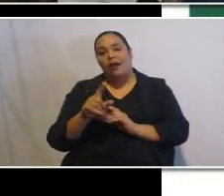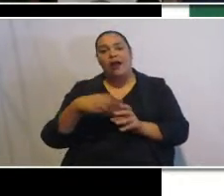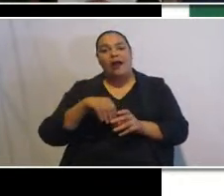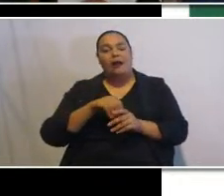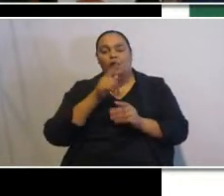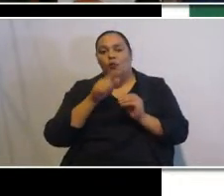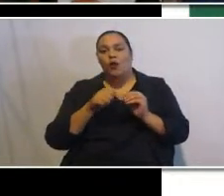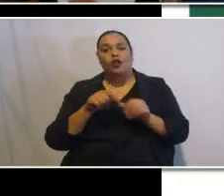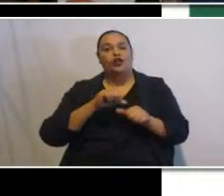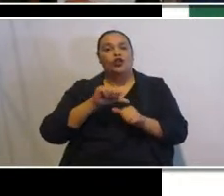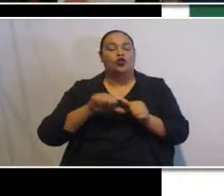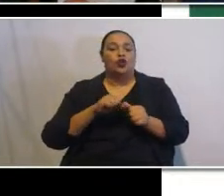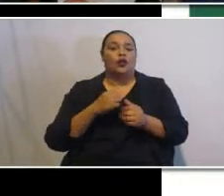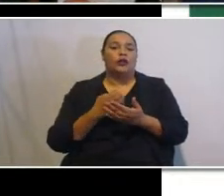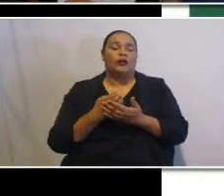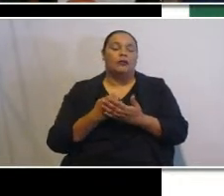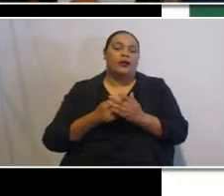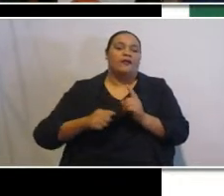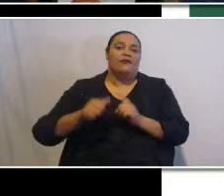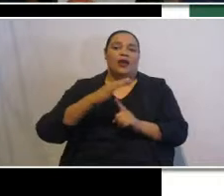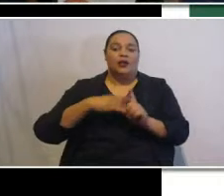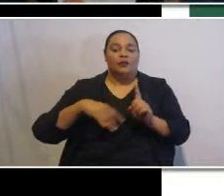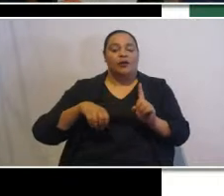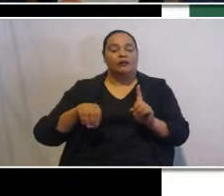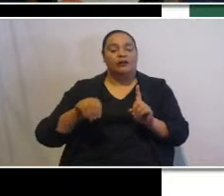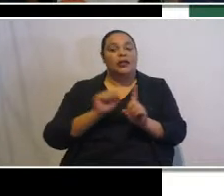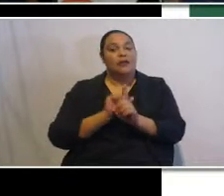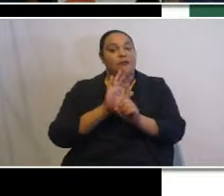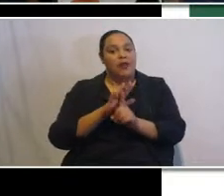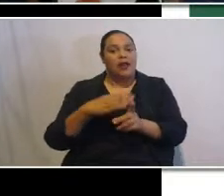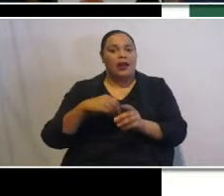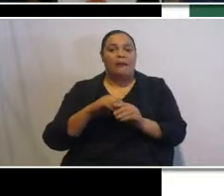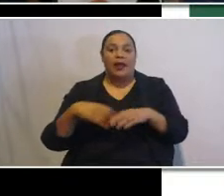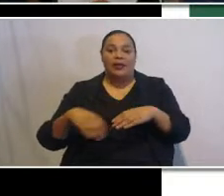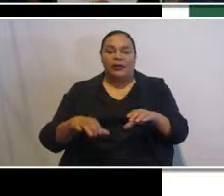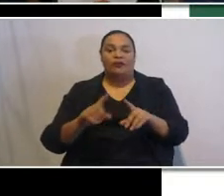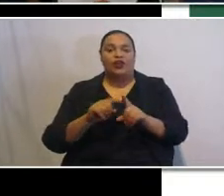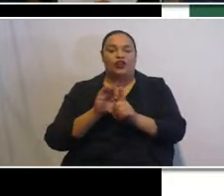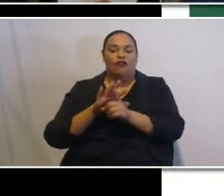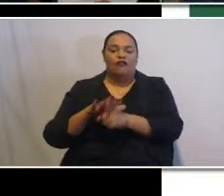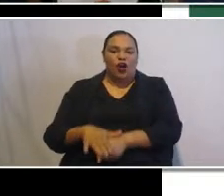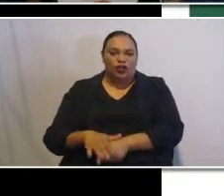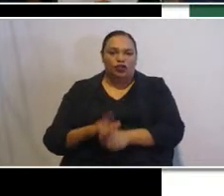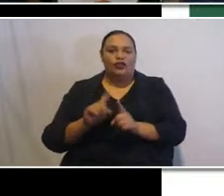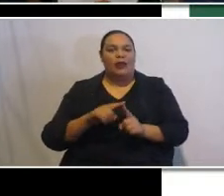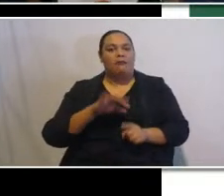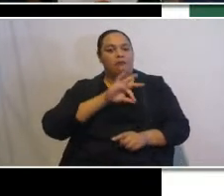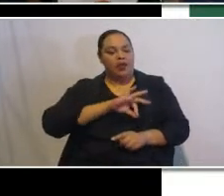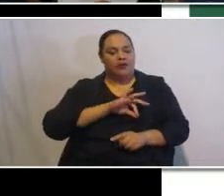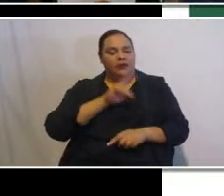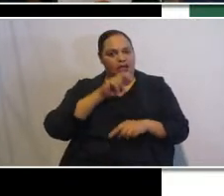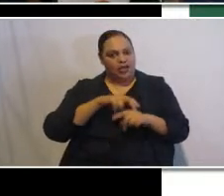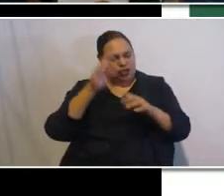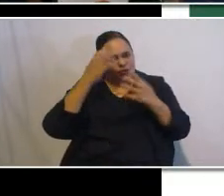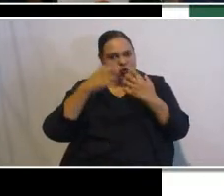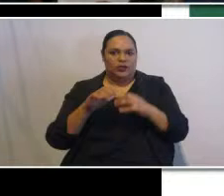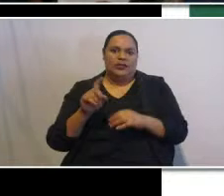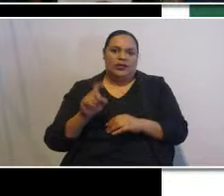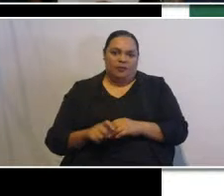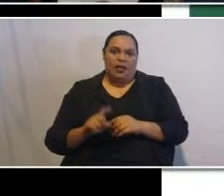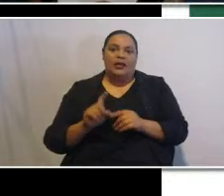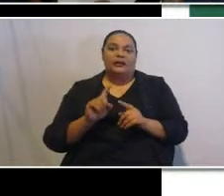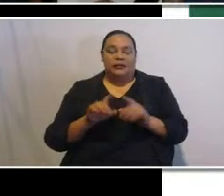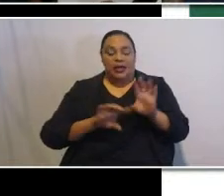social, economic, and environmental impact of activities, including disadvantages and benefits, must be considered,